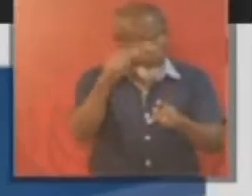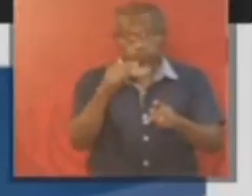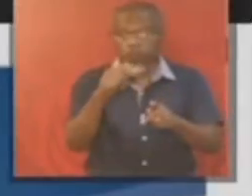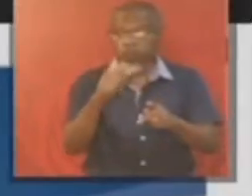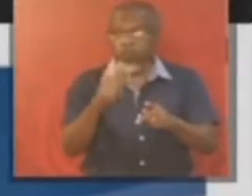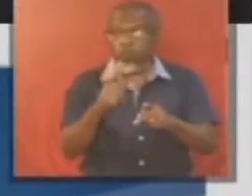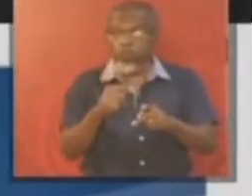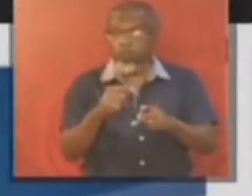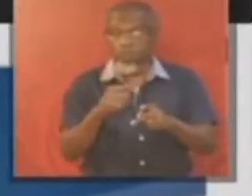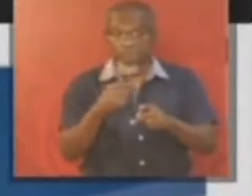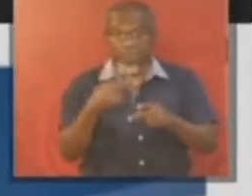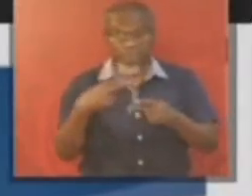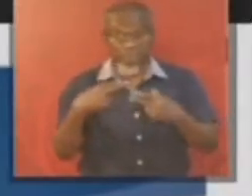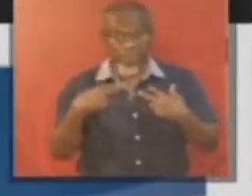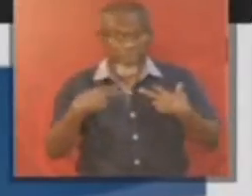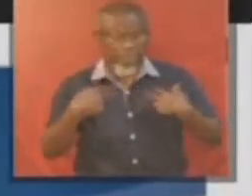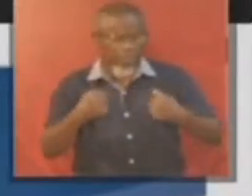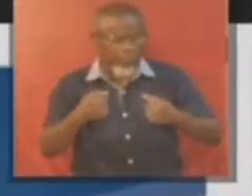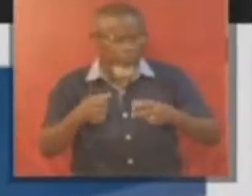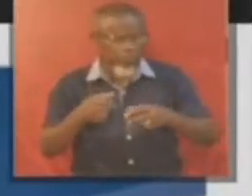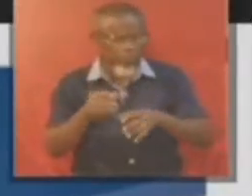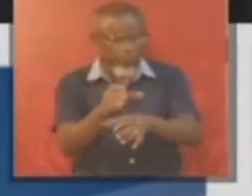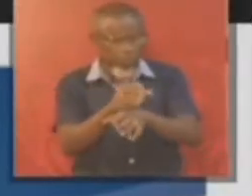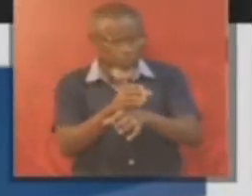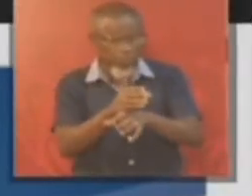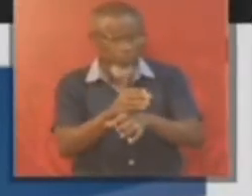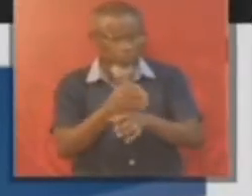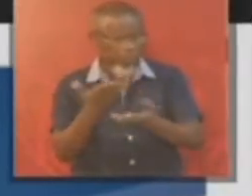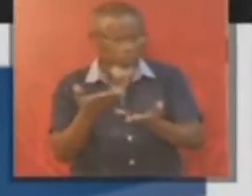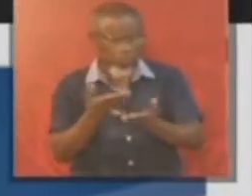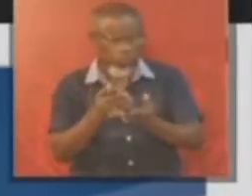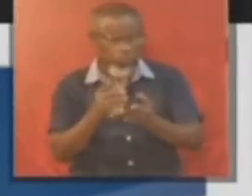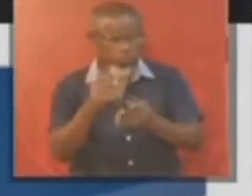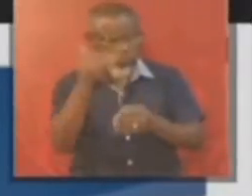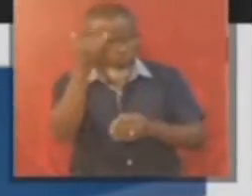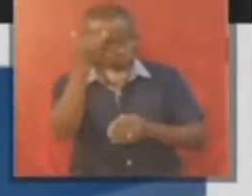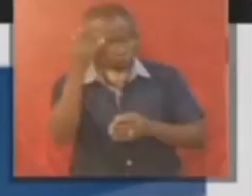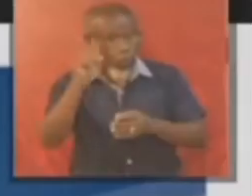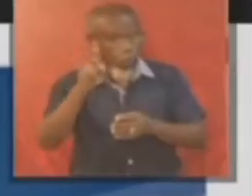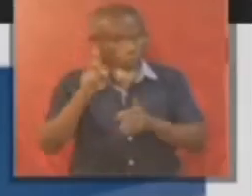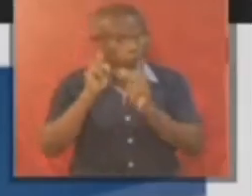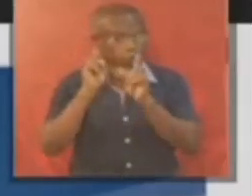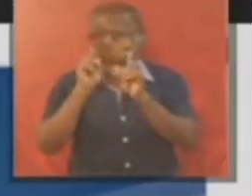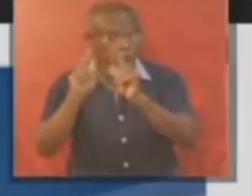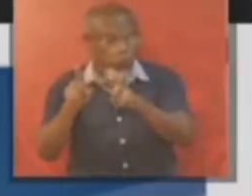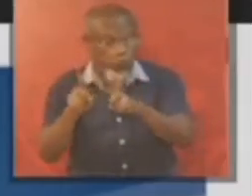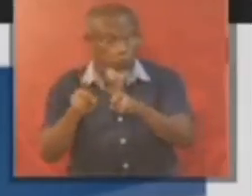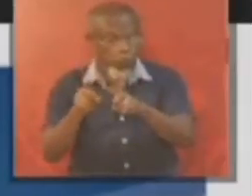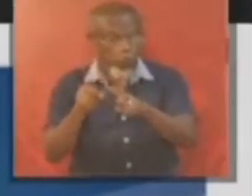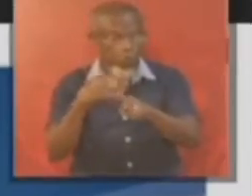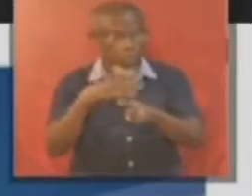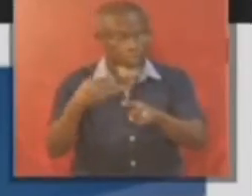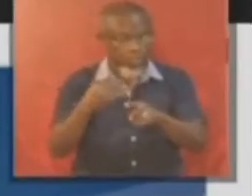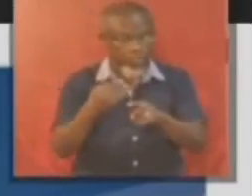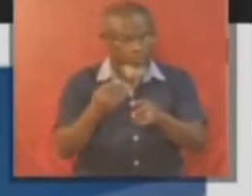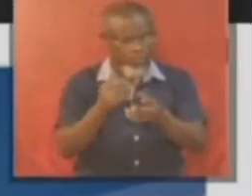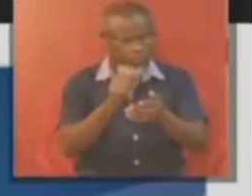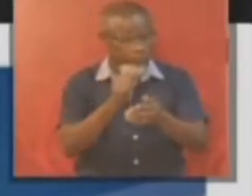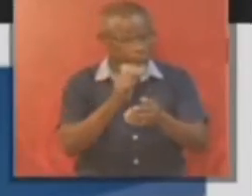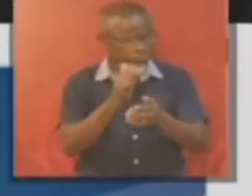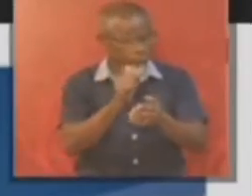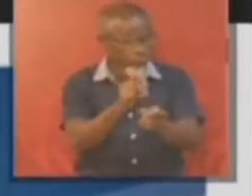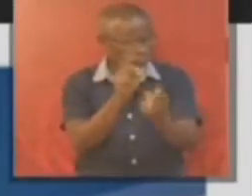which is healthcare delivery, access, and efficiency. And that's an important one, efficiency. So